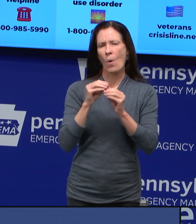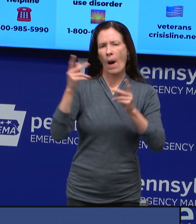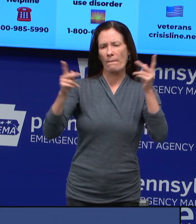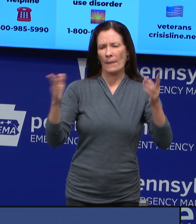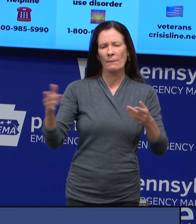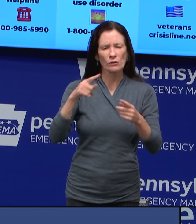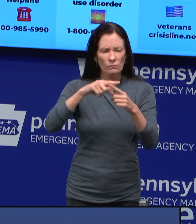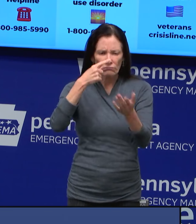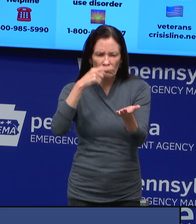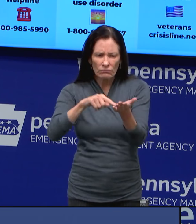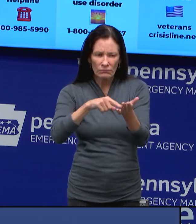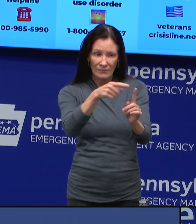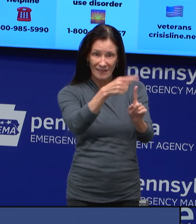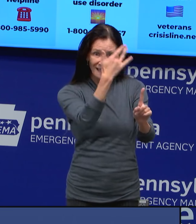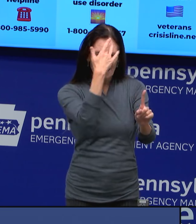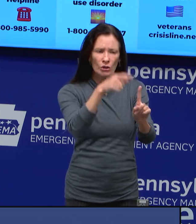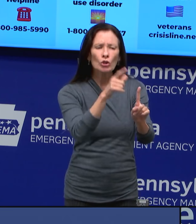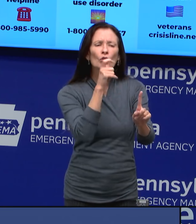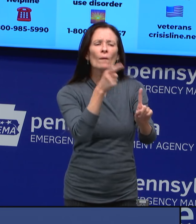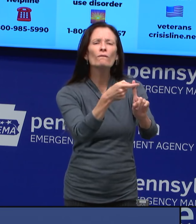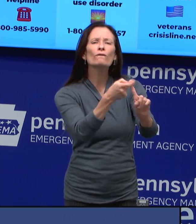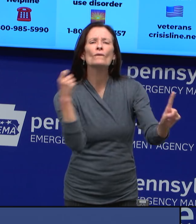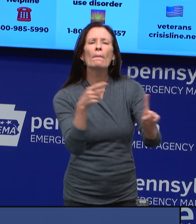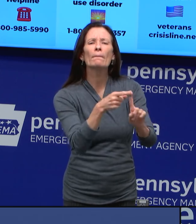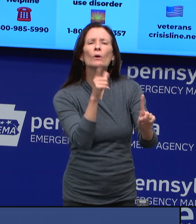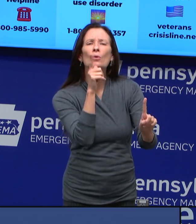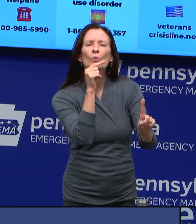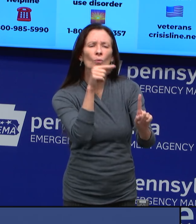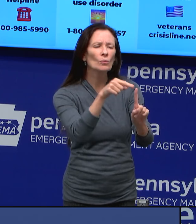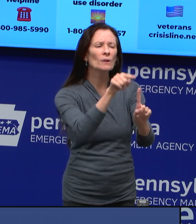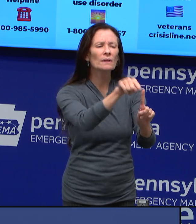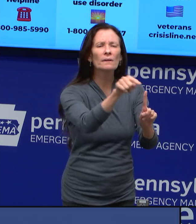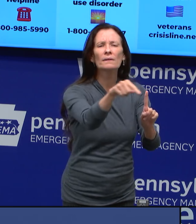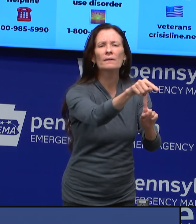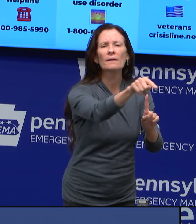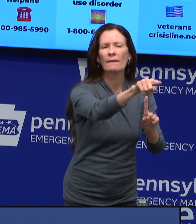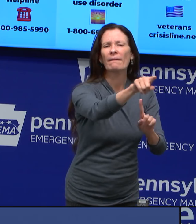called those specialists our disease detectives. So we need to have those in place